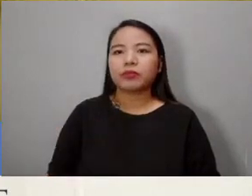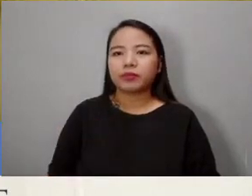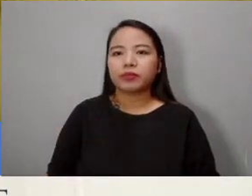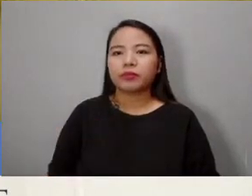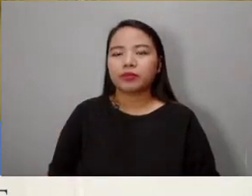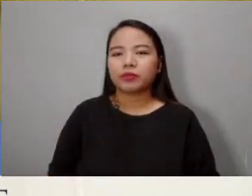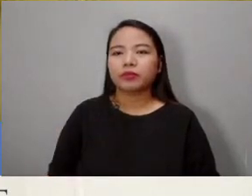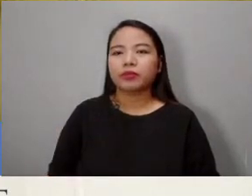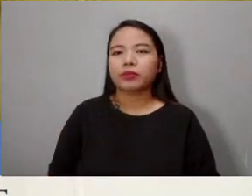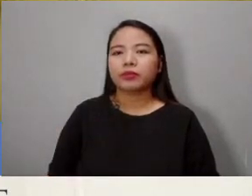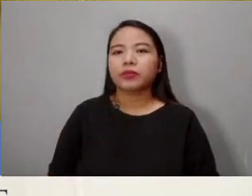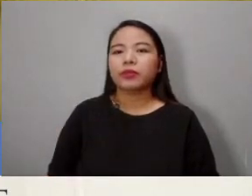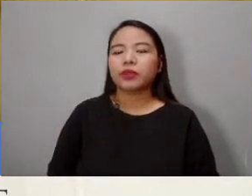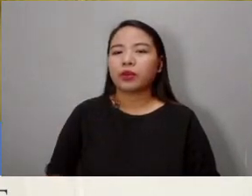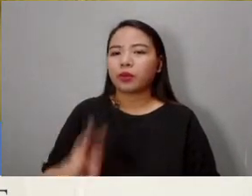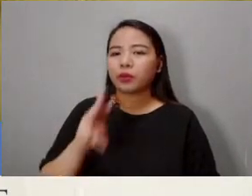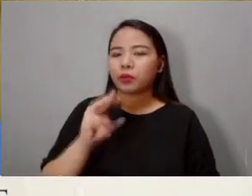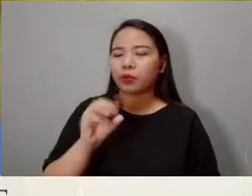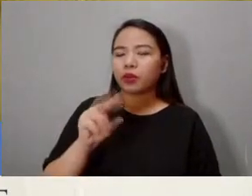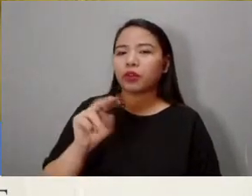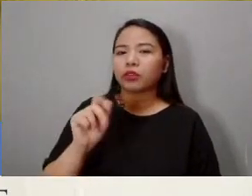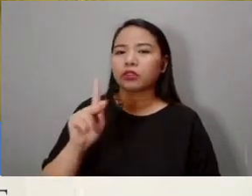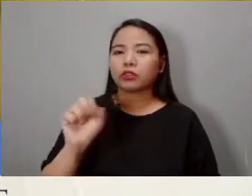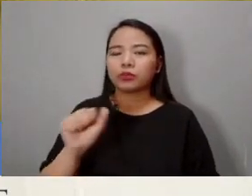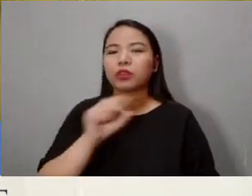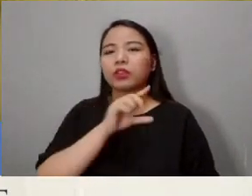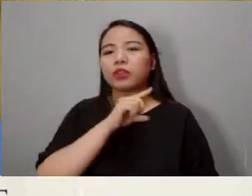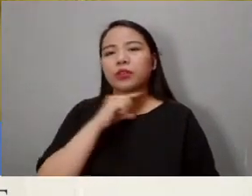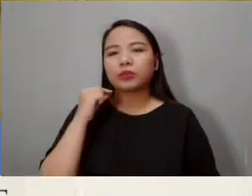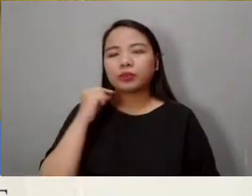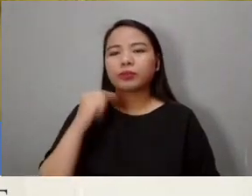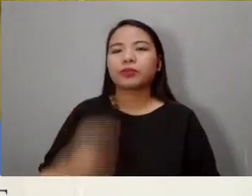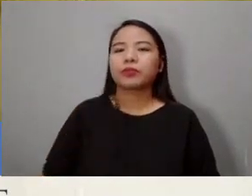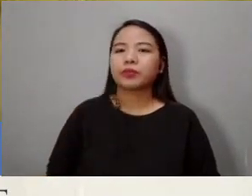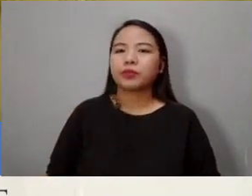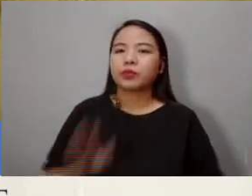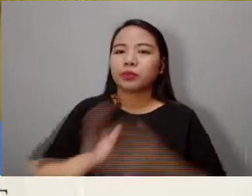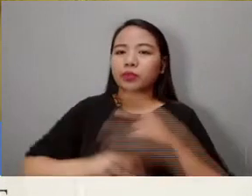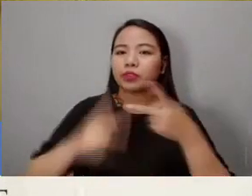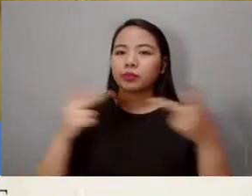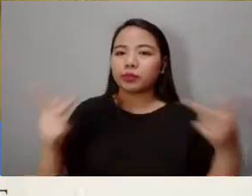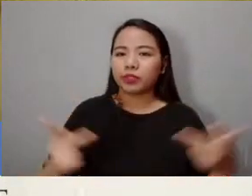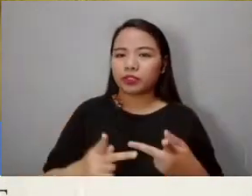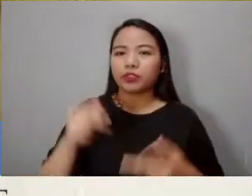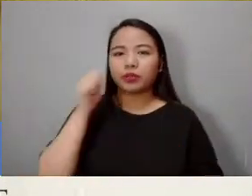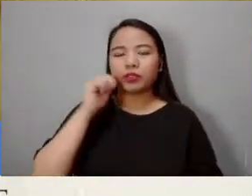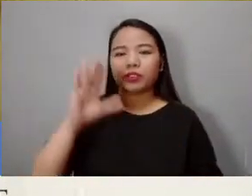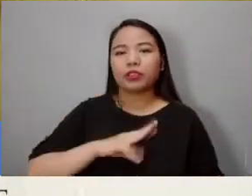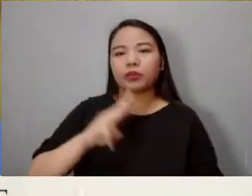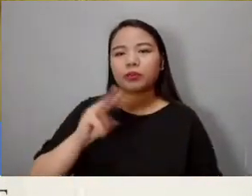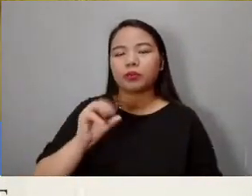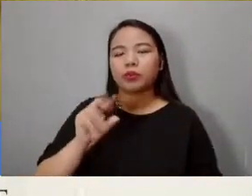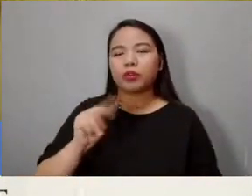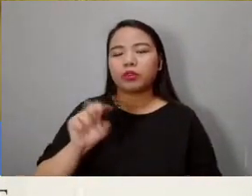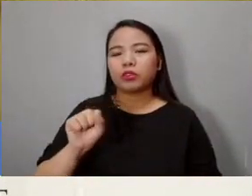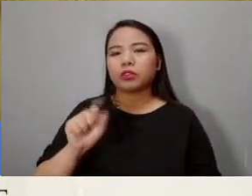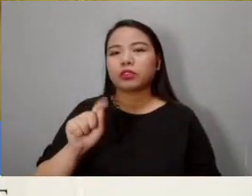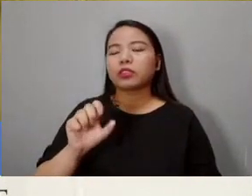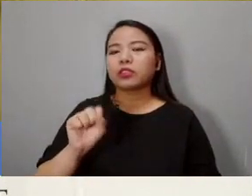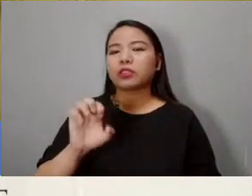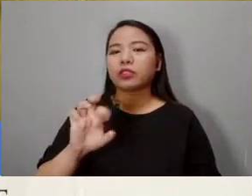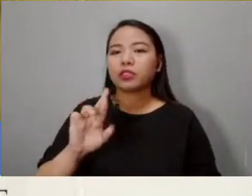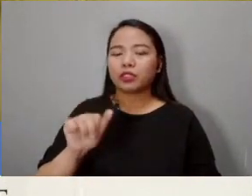Monks, Devotees of Our Lady of Montserrat, Brothers and Sisters